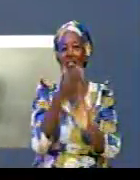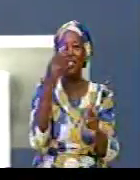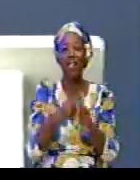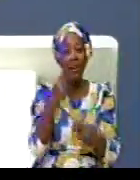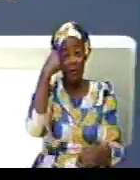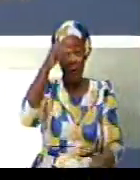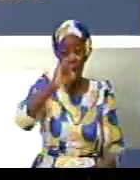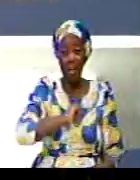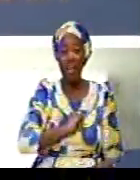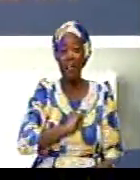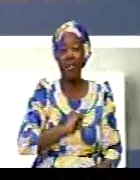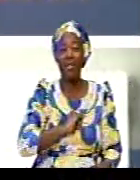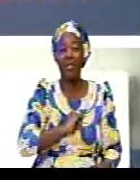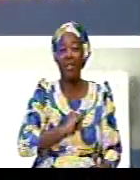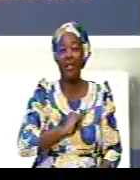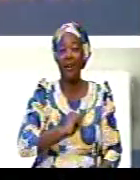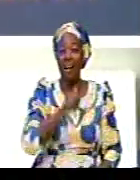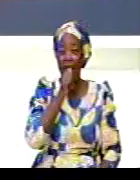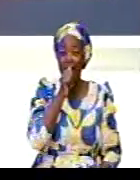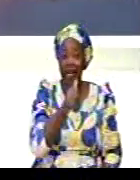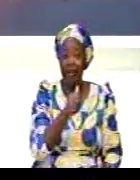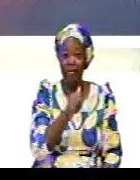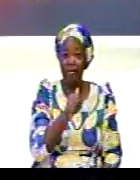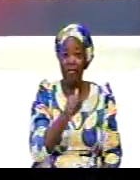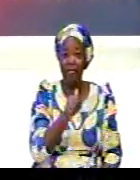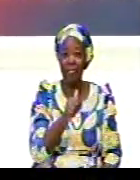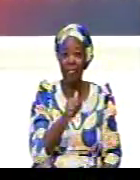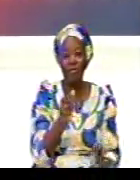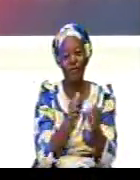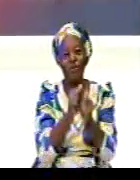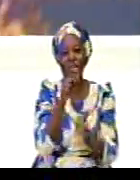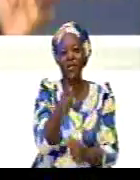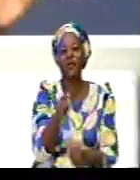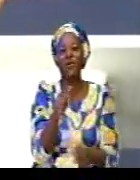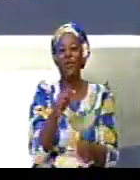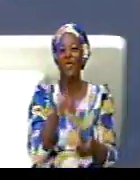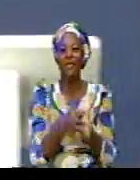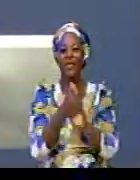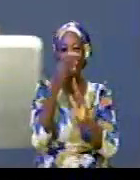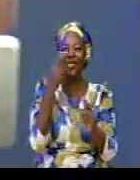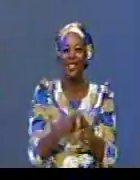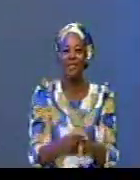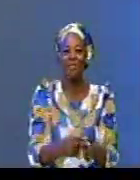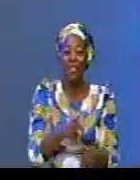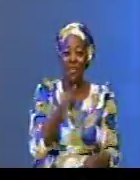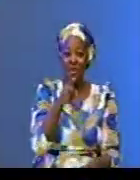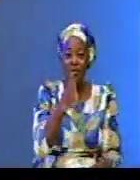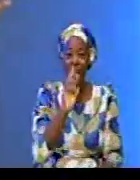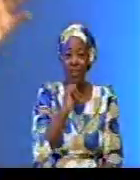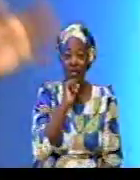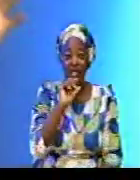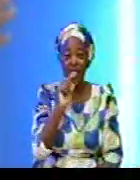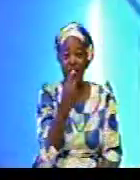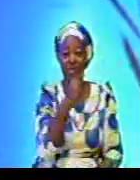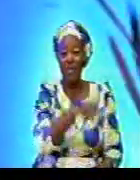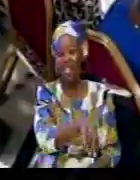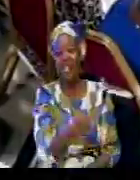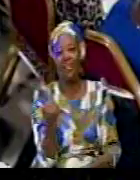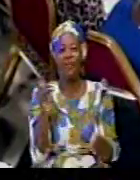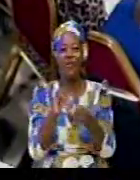but they shall not prevail against thee, for I am with